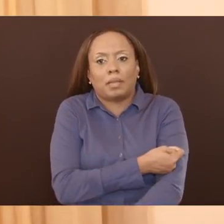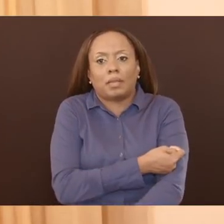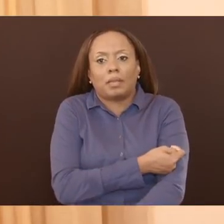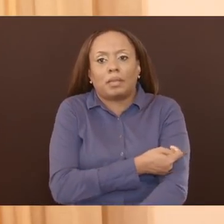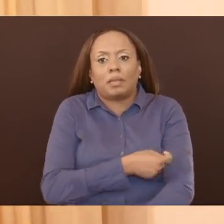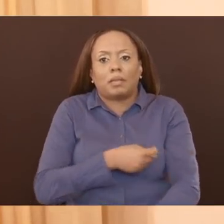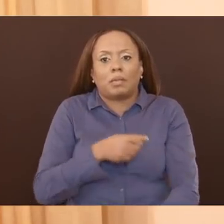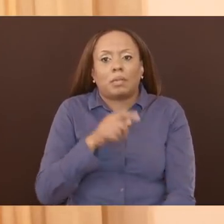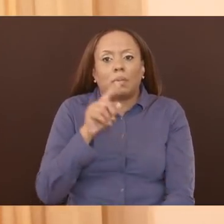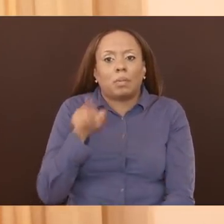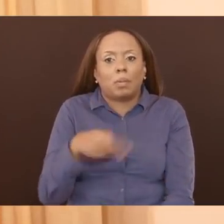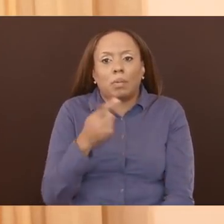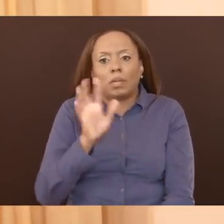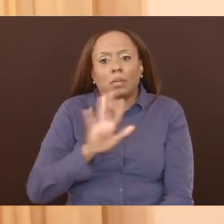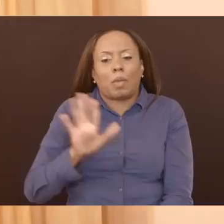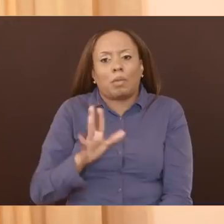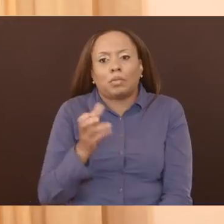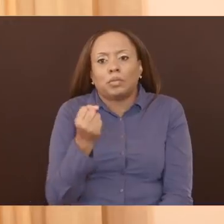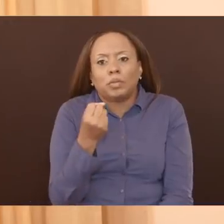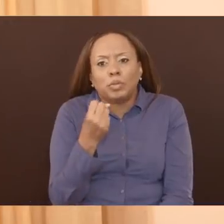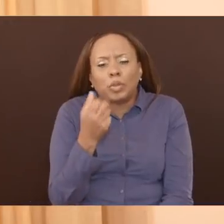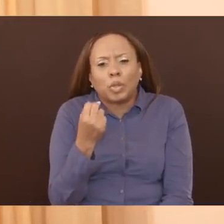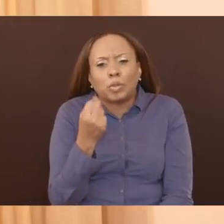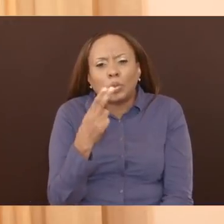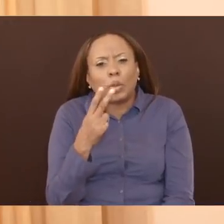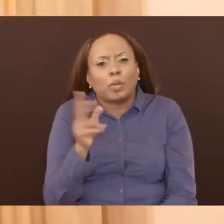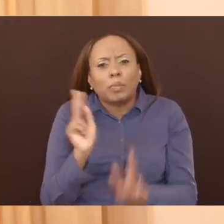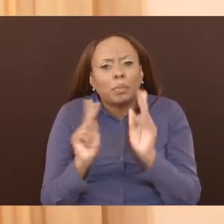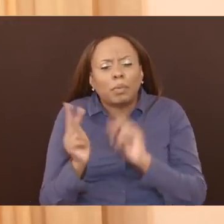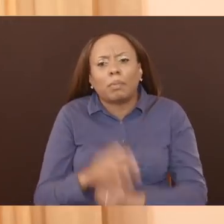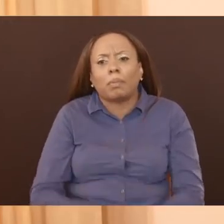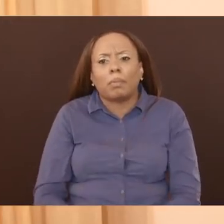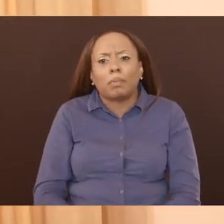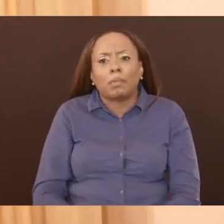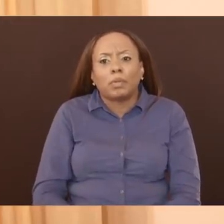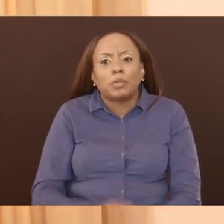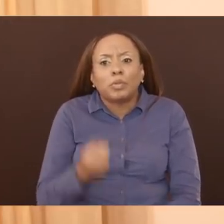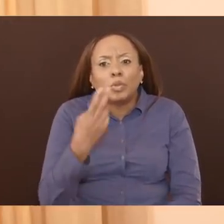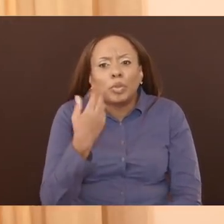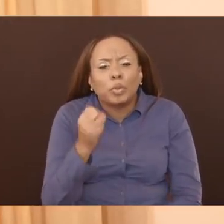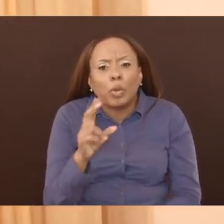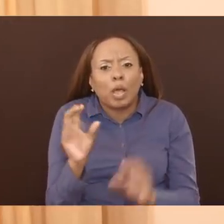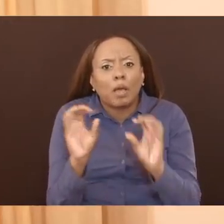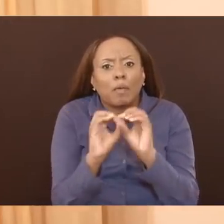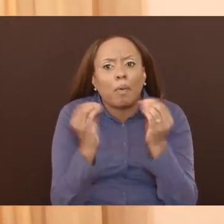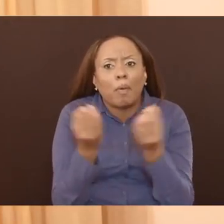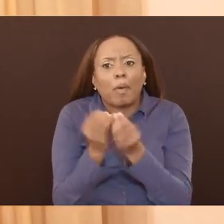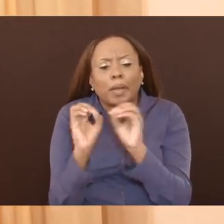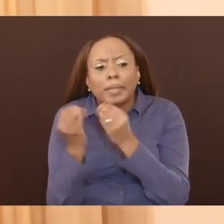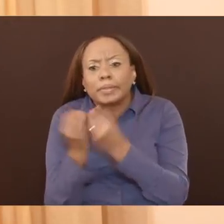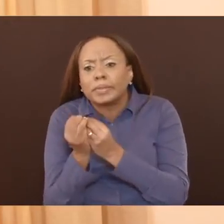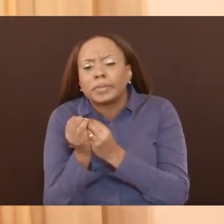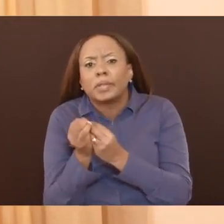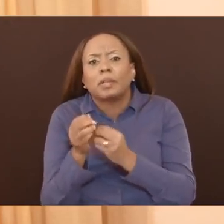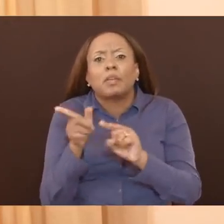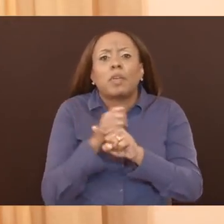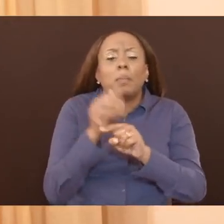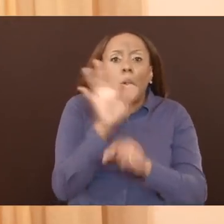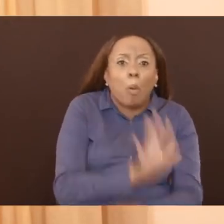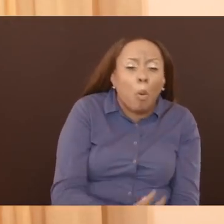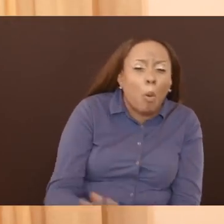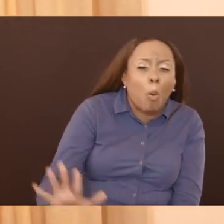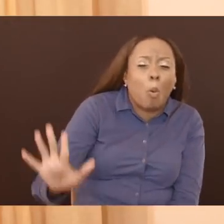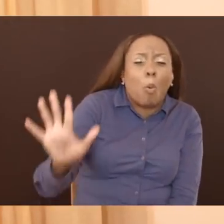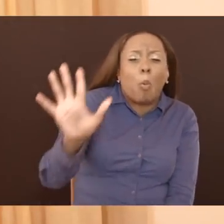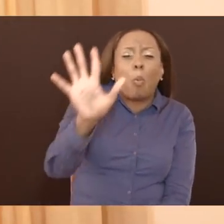than 12 people, 12 entities globally, 12 entities across 7.5 billion people